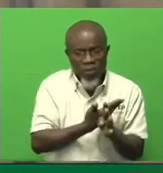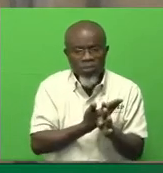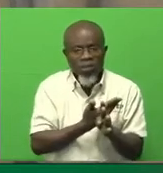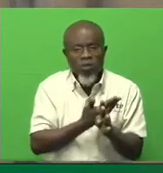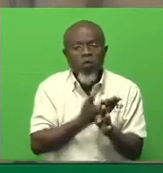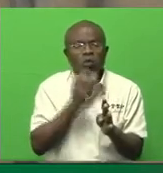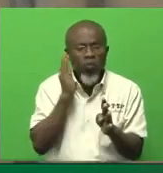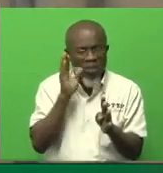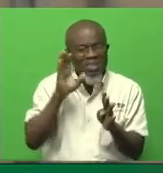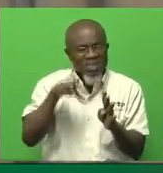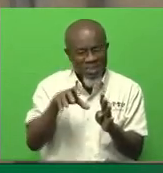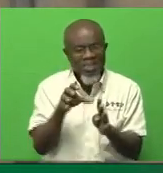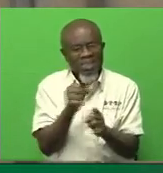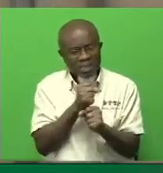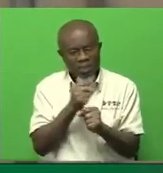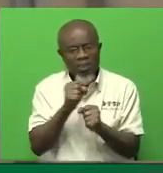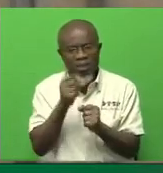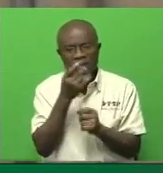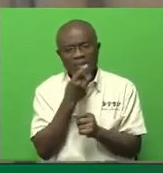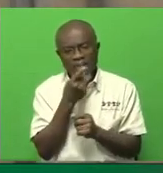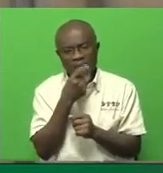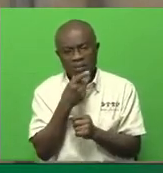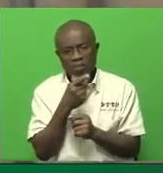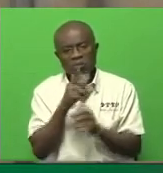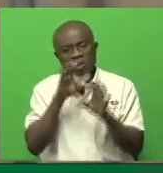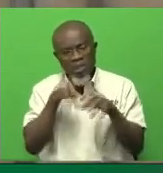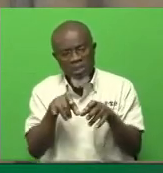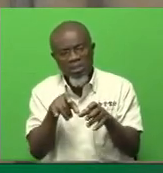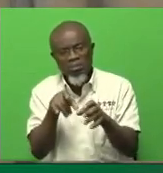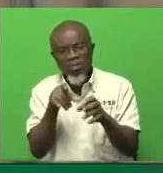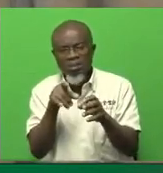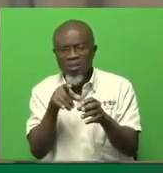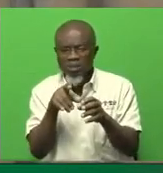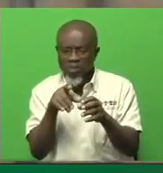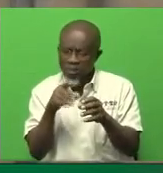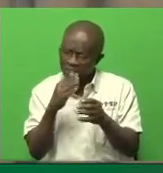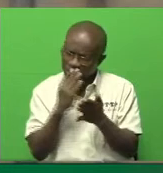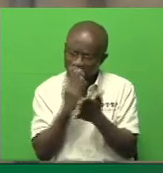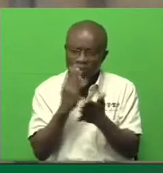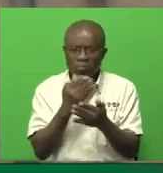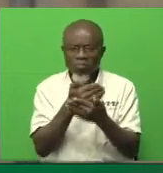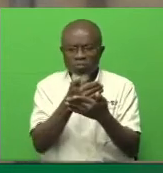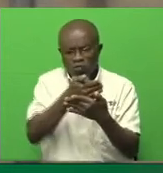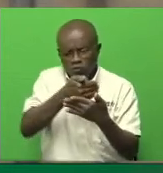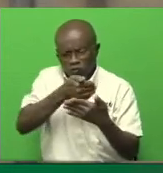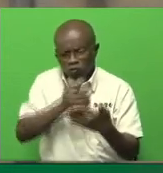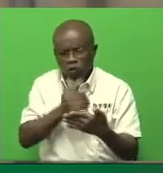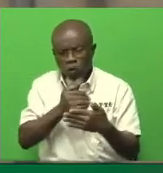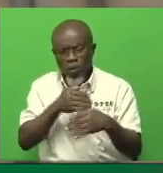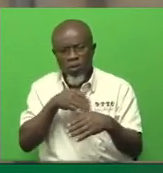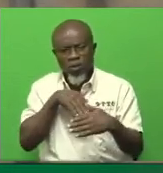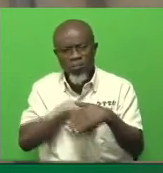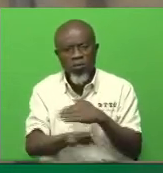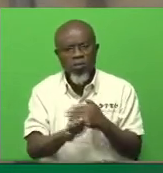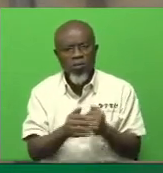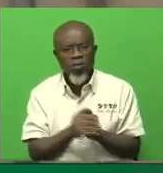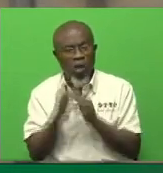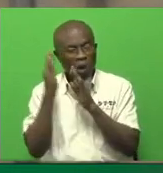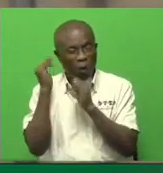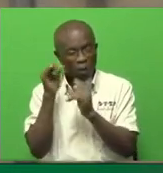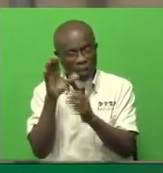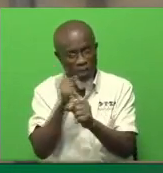stop this cycle of diabetes at Birth and pre-birth so I hope I get your support member